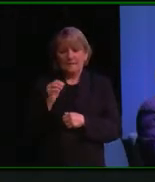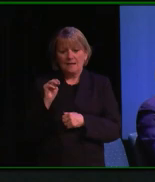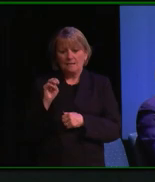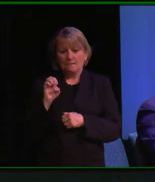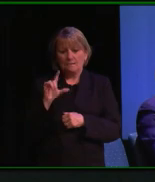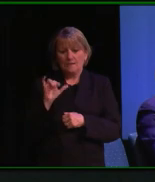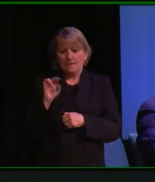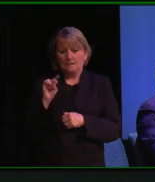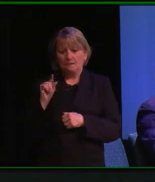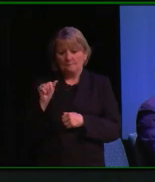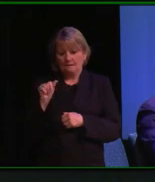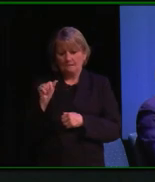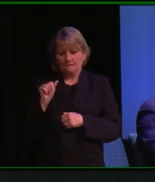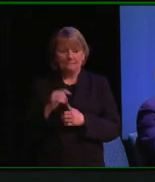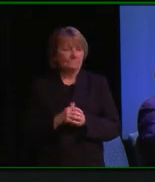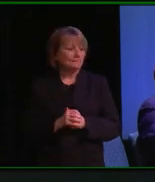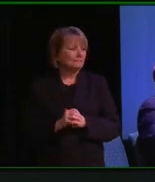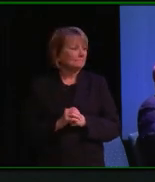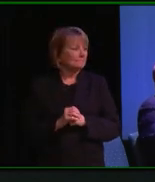Melinda Amarantes.